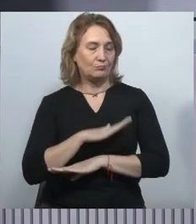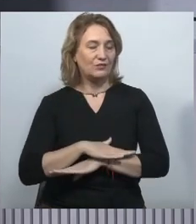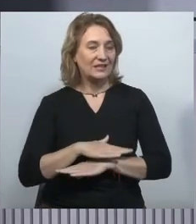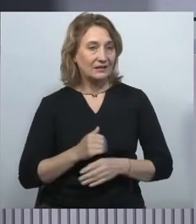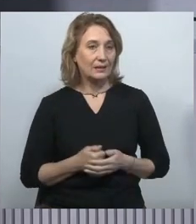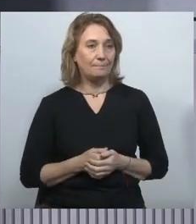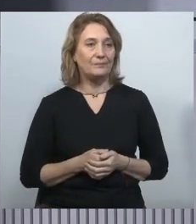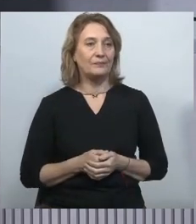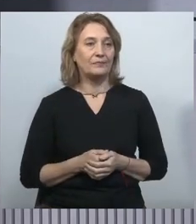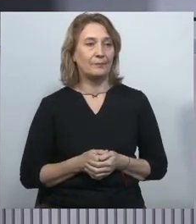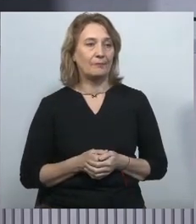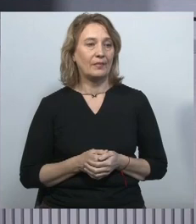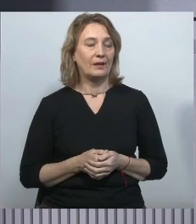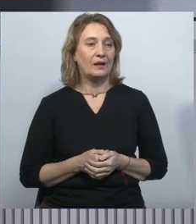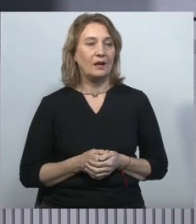behavior.